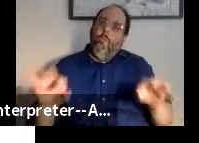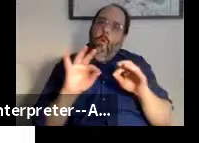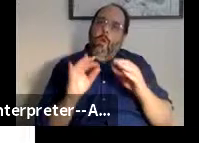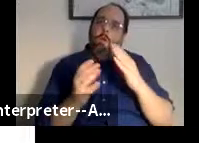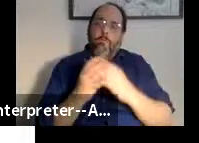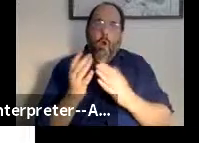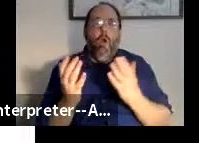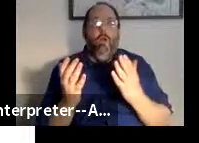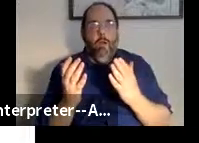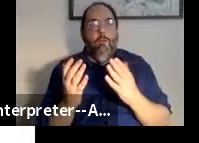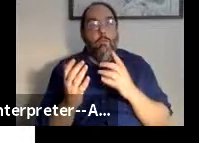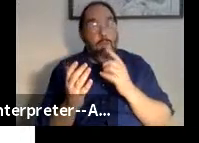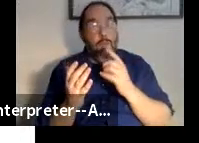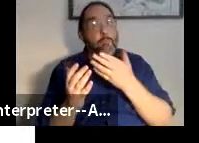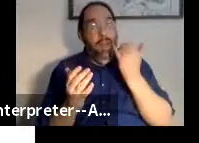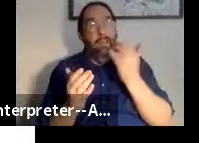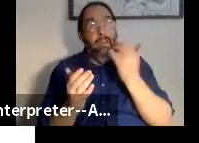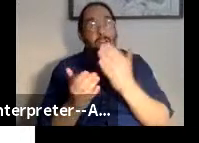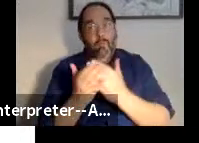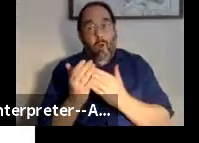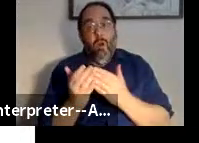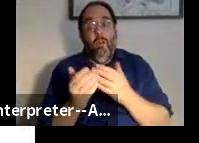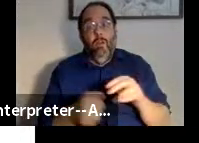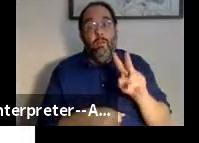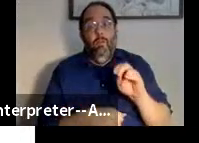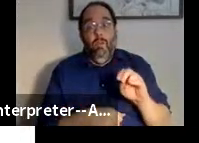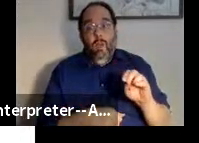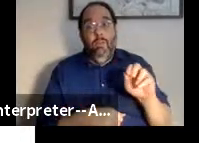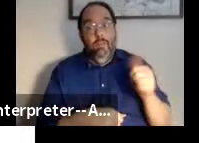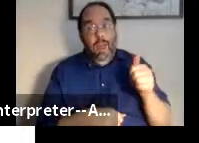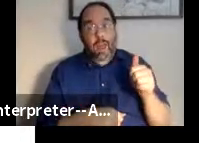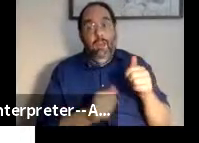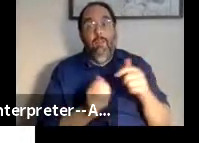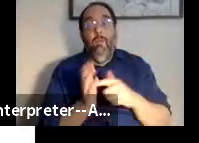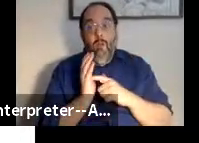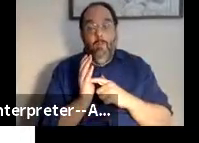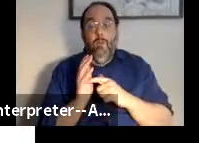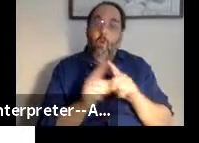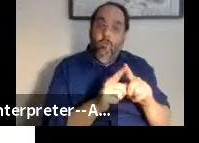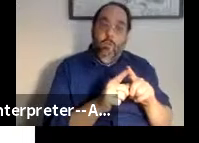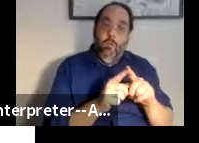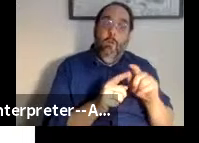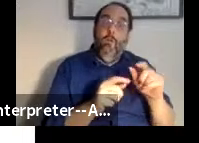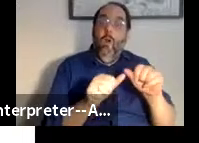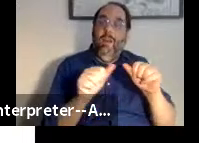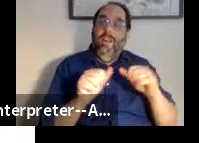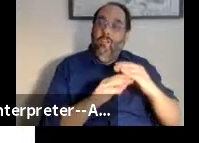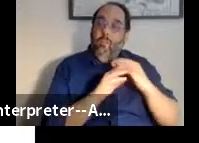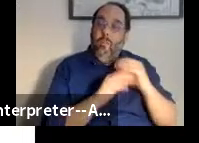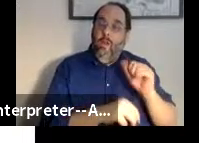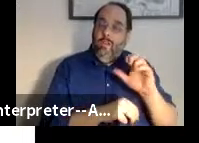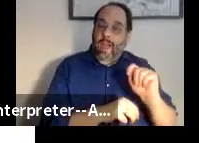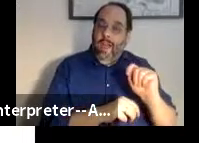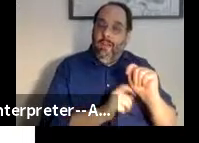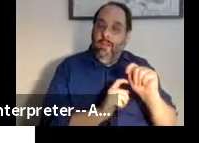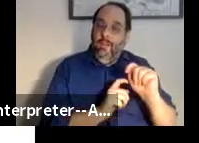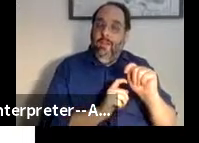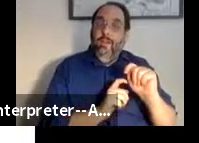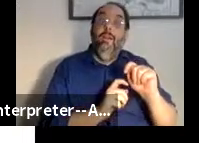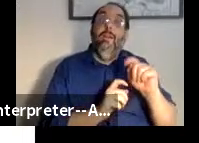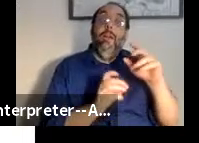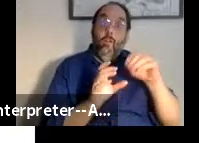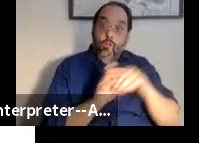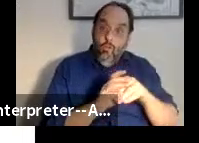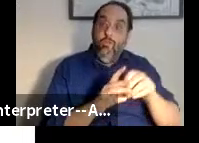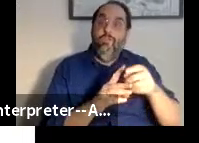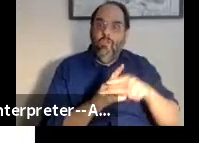or one of the best parts of the 2010 requirements and also those for the Architectural Barriers Act is it's that where inclusion begins